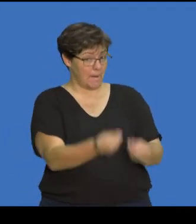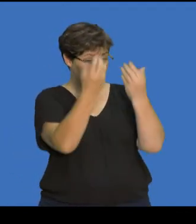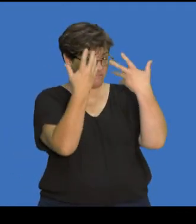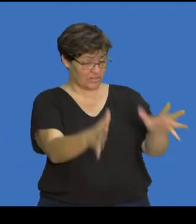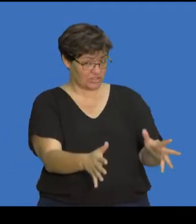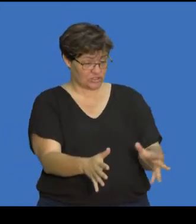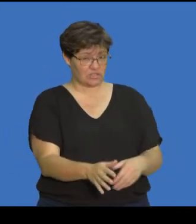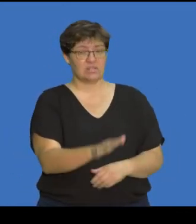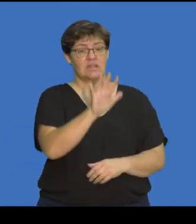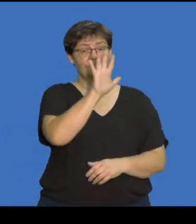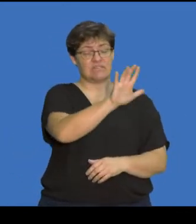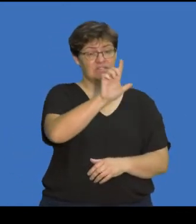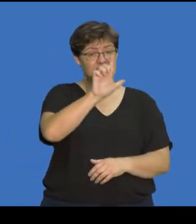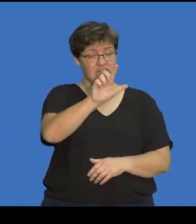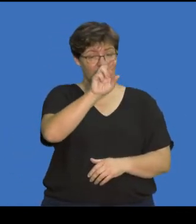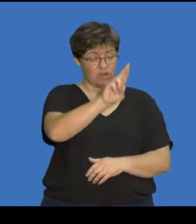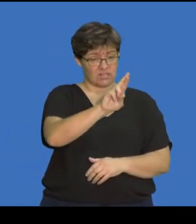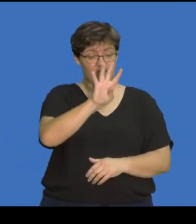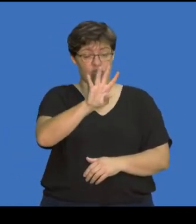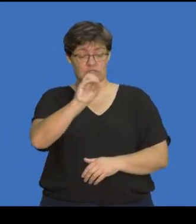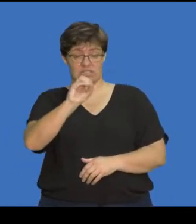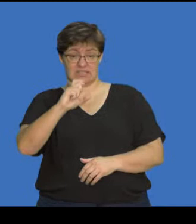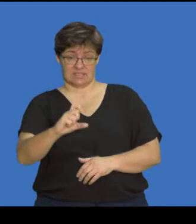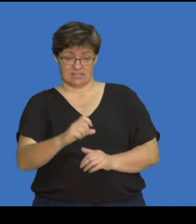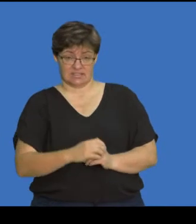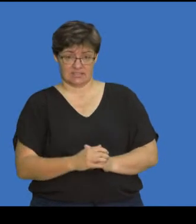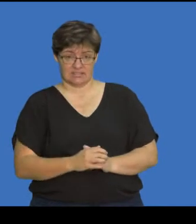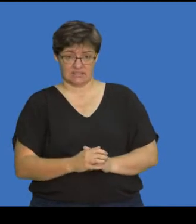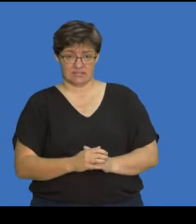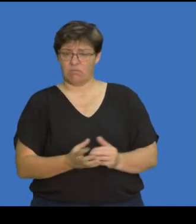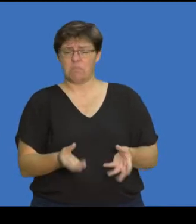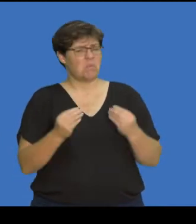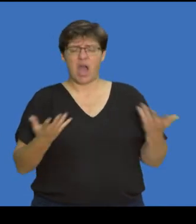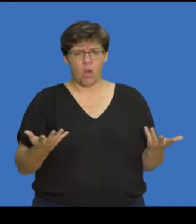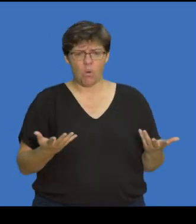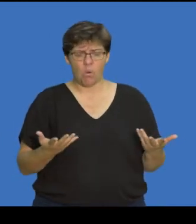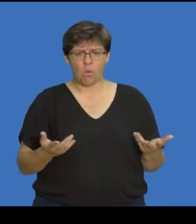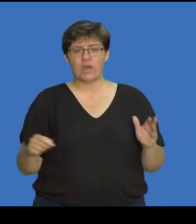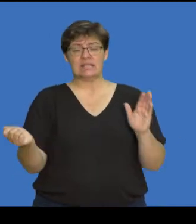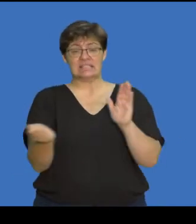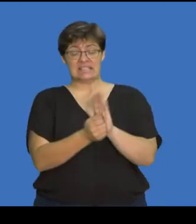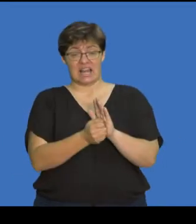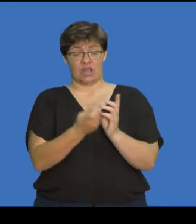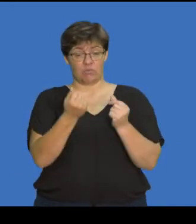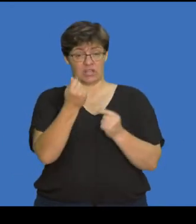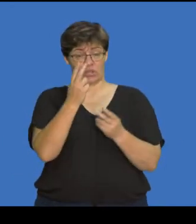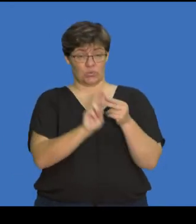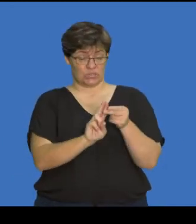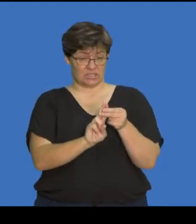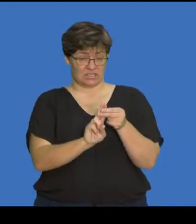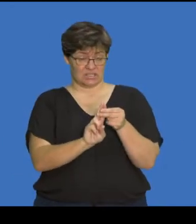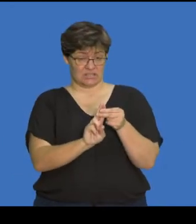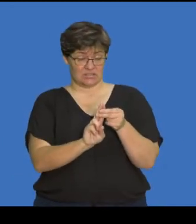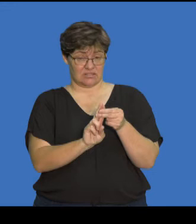is 57 Rand and 40 cents, how did we get that? Selling price per unit, remember,